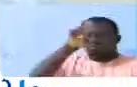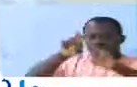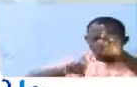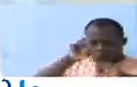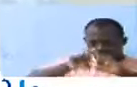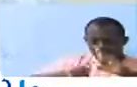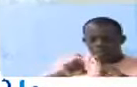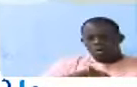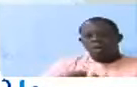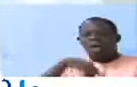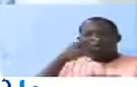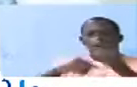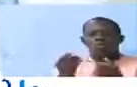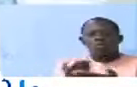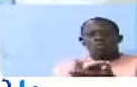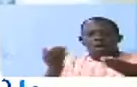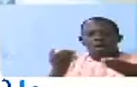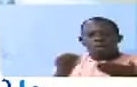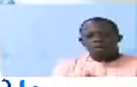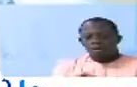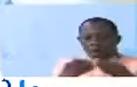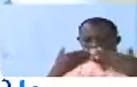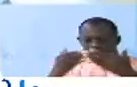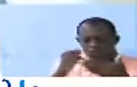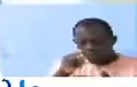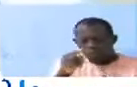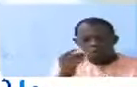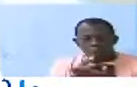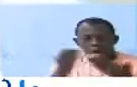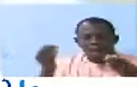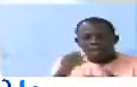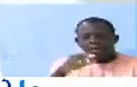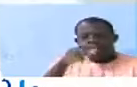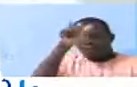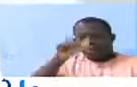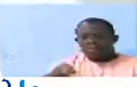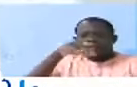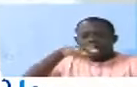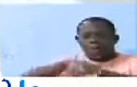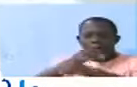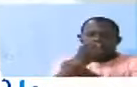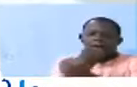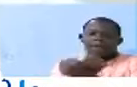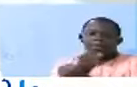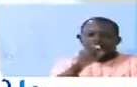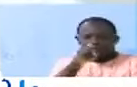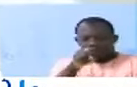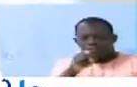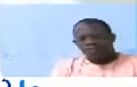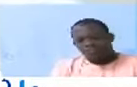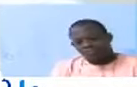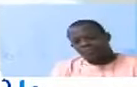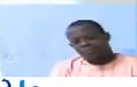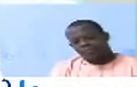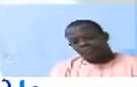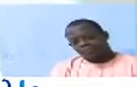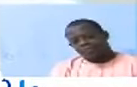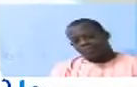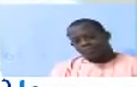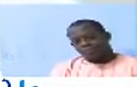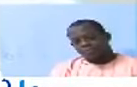the reasons for your arrest? For Tembola, Kabri Yalsamba, for Kamboraje, for Inane King, Kumandila, King Yininka, Dalilomea Sabu,